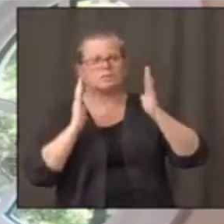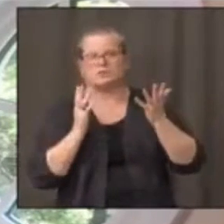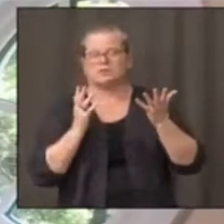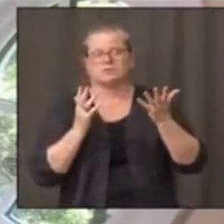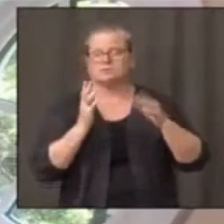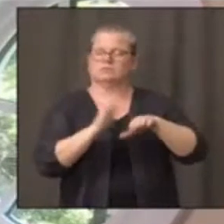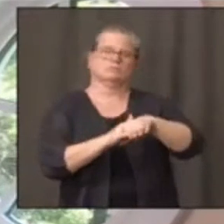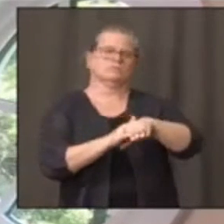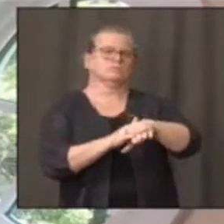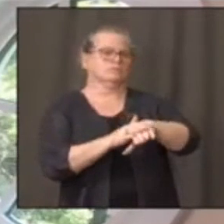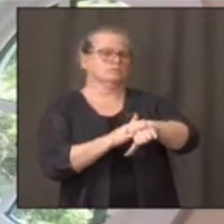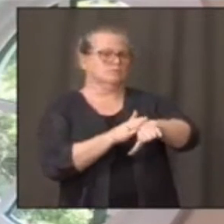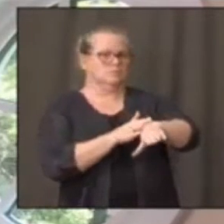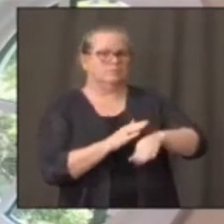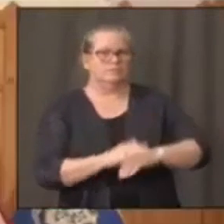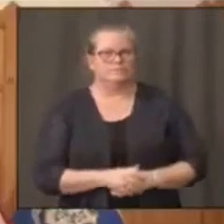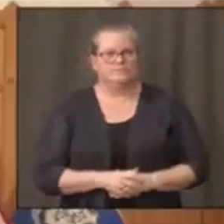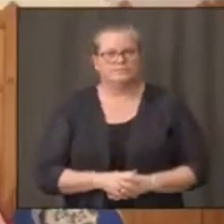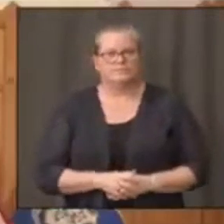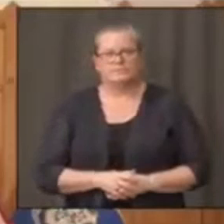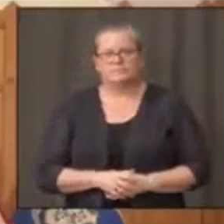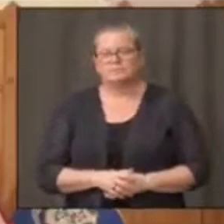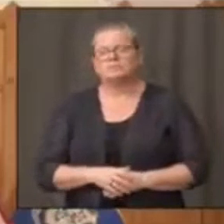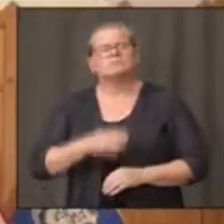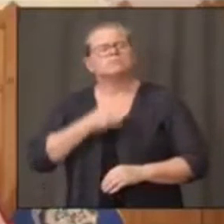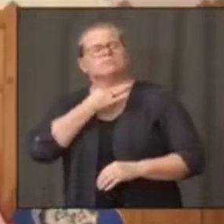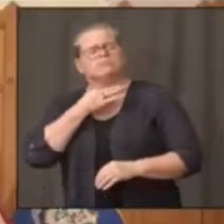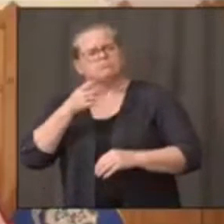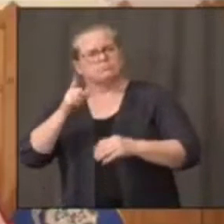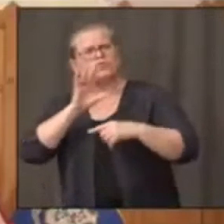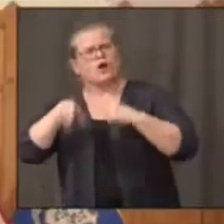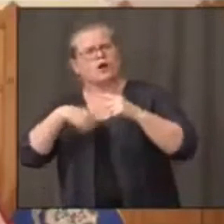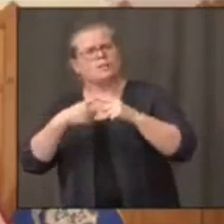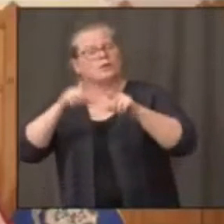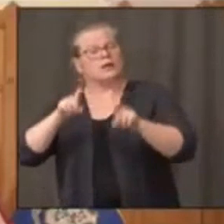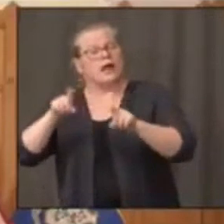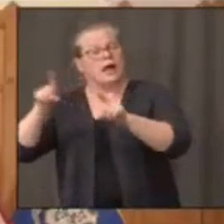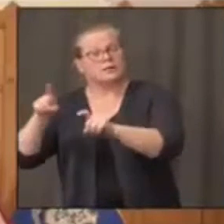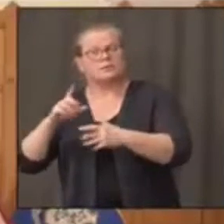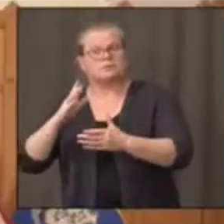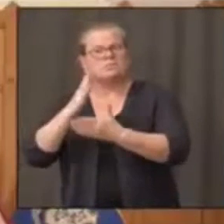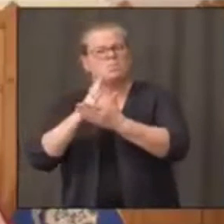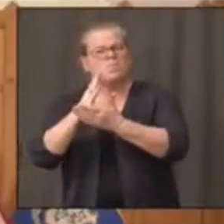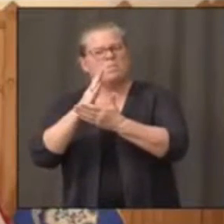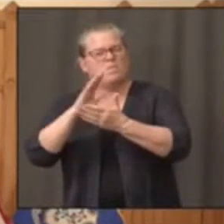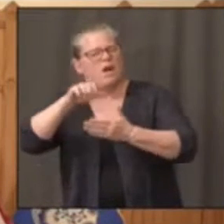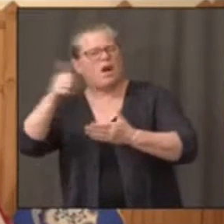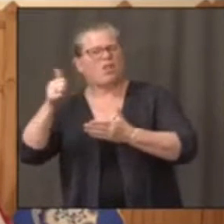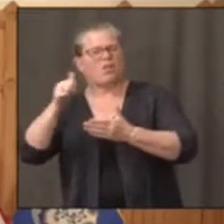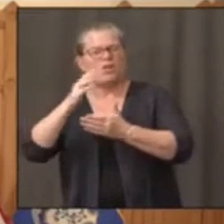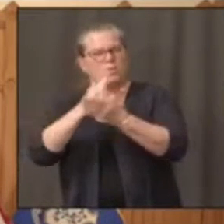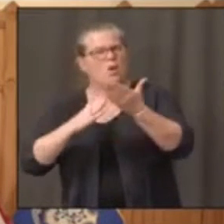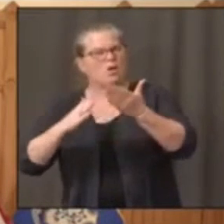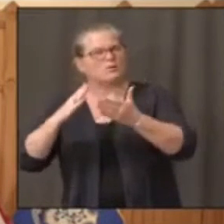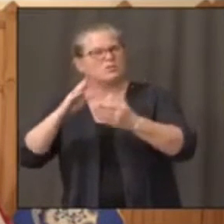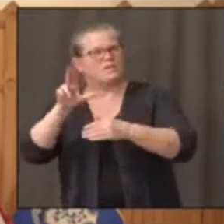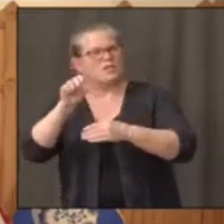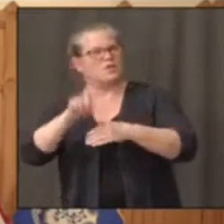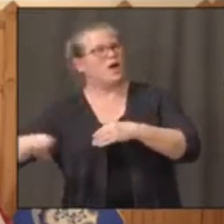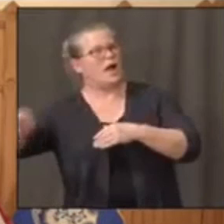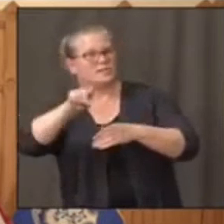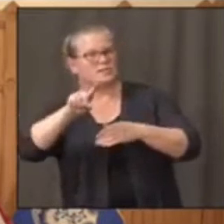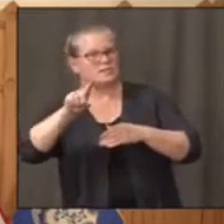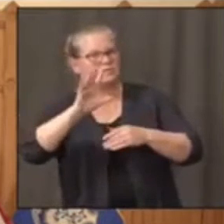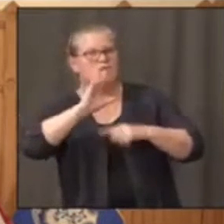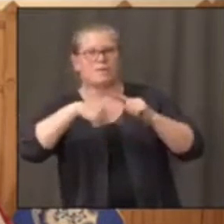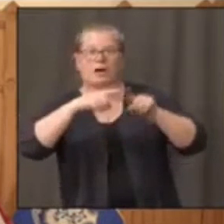capacity, we're hearing reports in some parts of the country, 7, 10, 14-day time frames. Is there anything the federal government can do